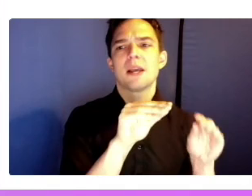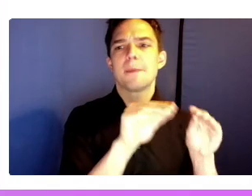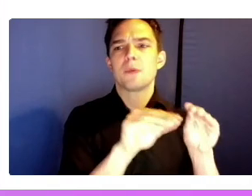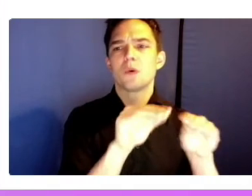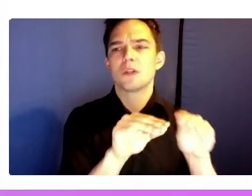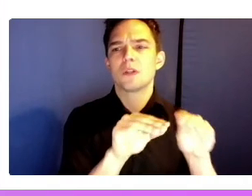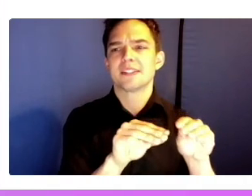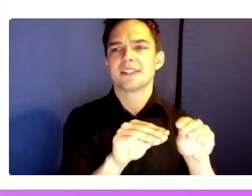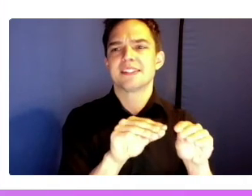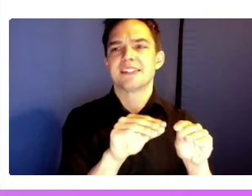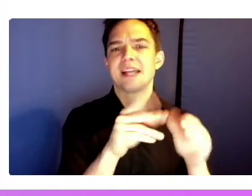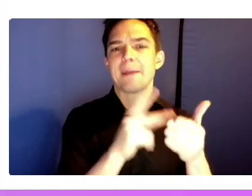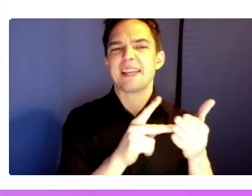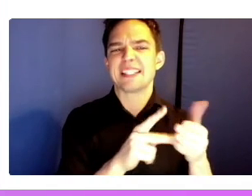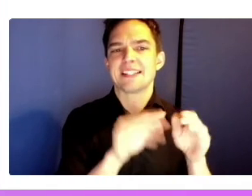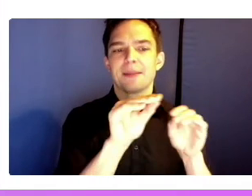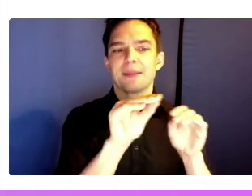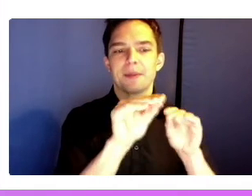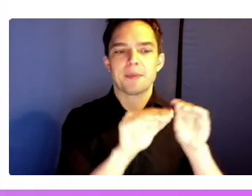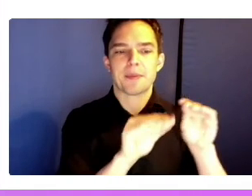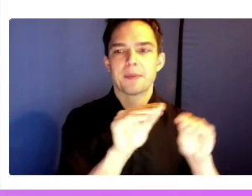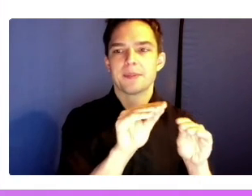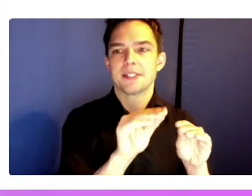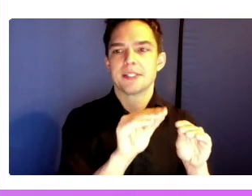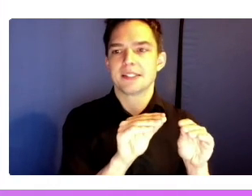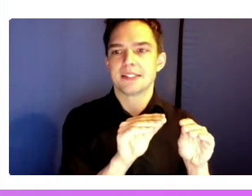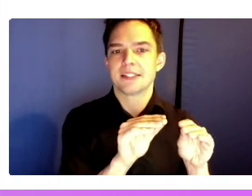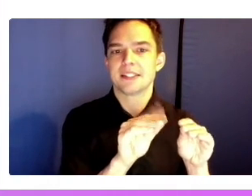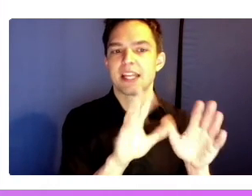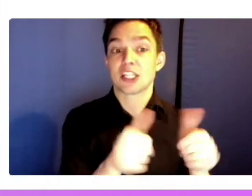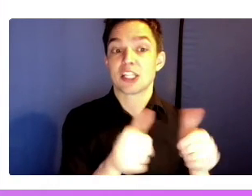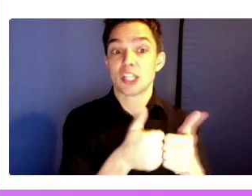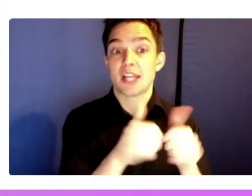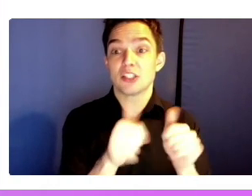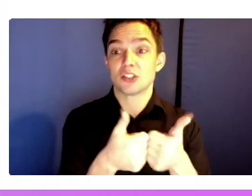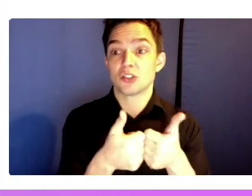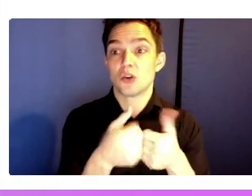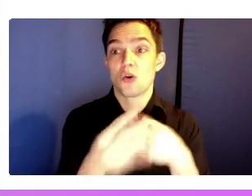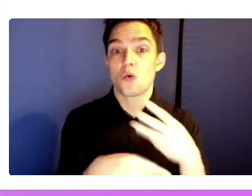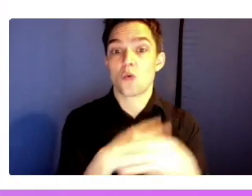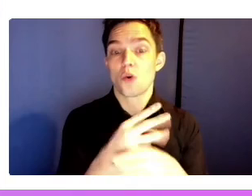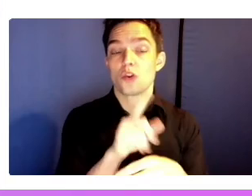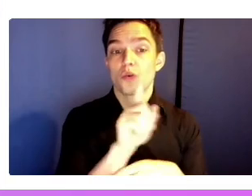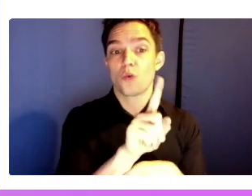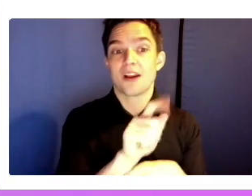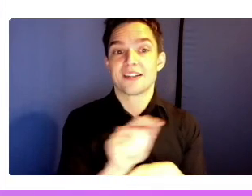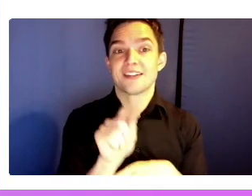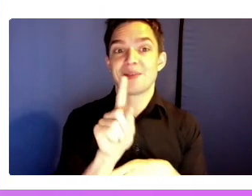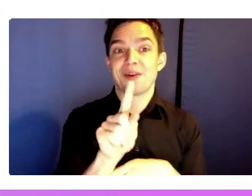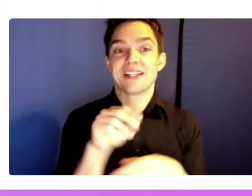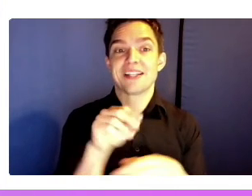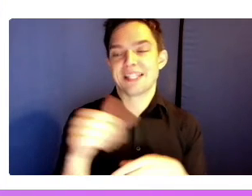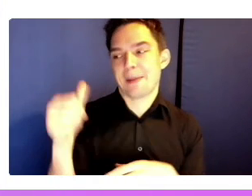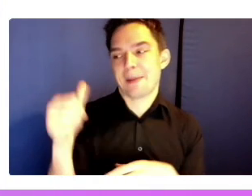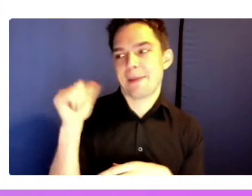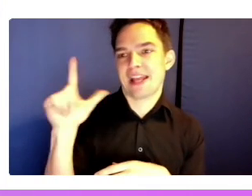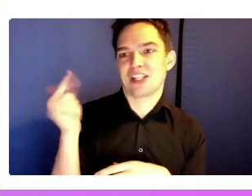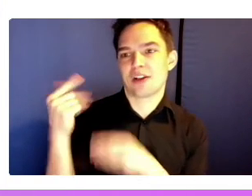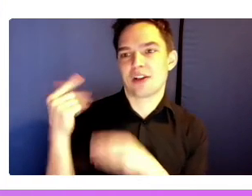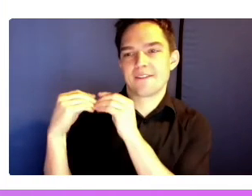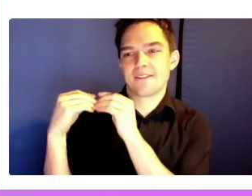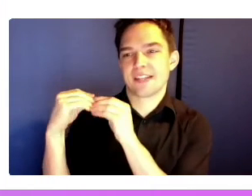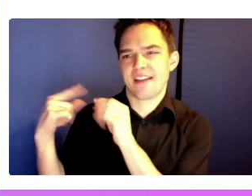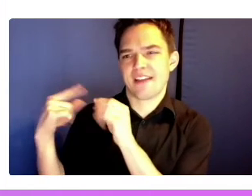like into you're like putting these like challenges, world 1-1 into the backlog and say like, let's fix